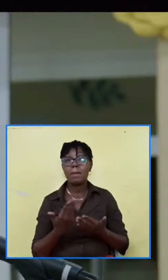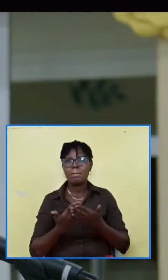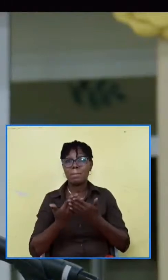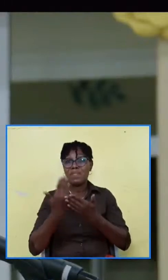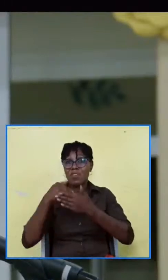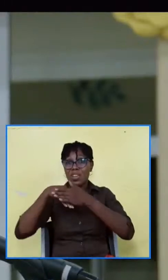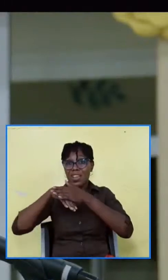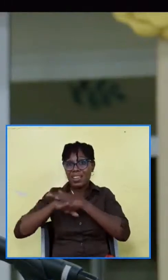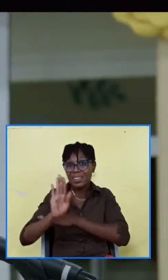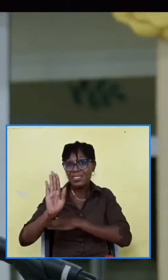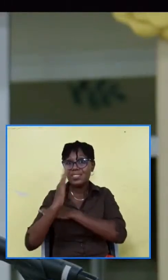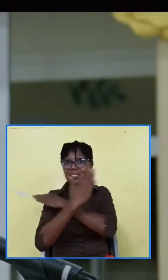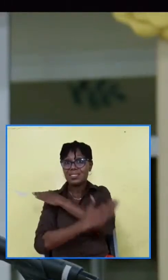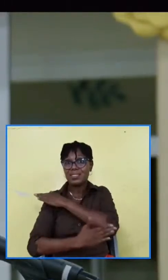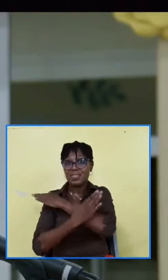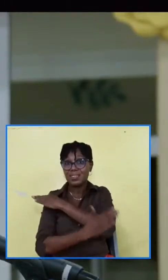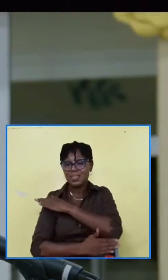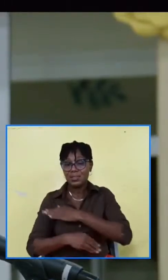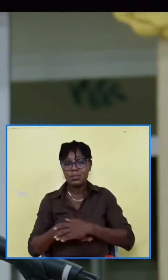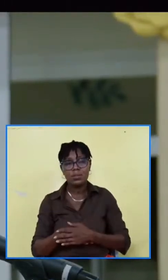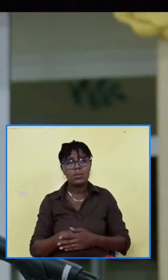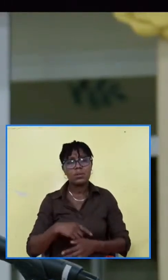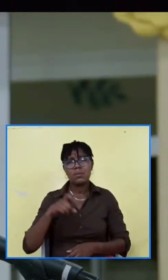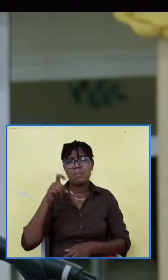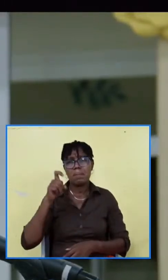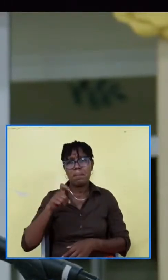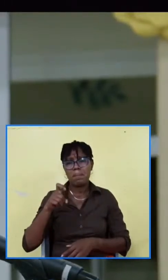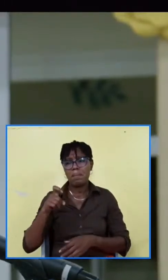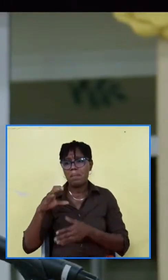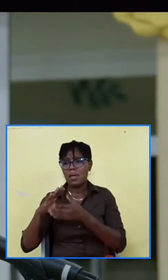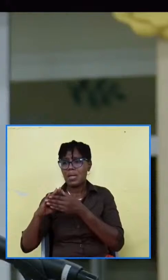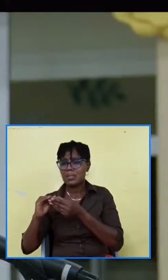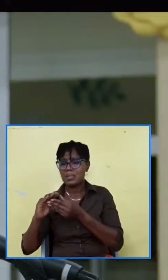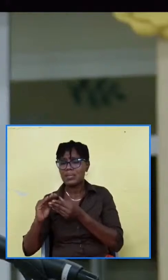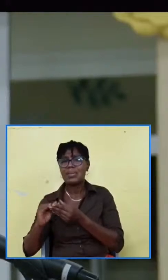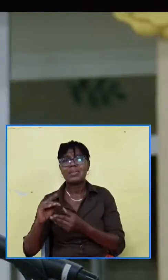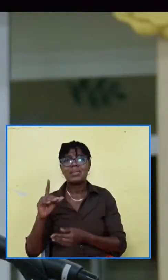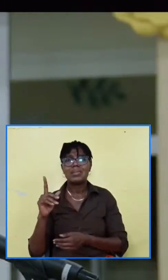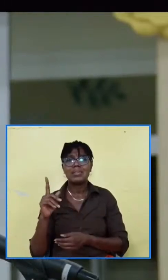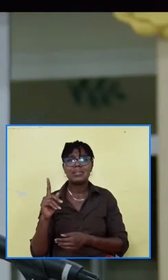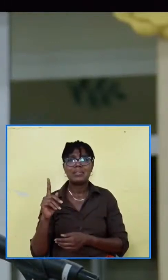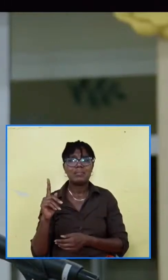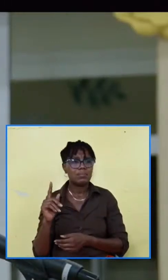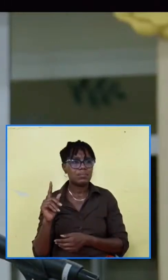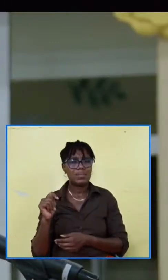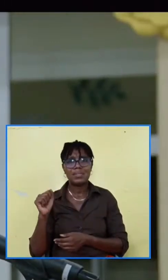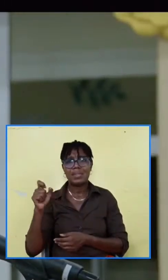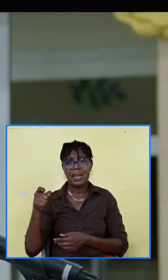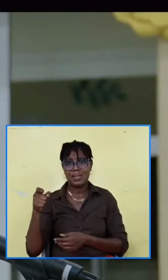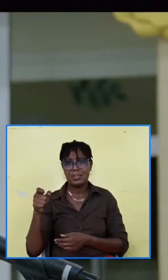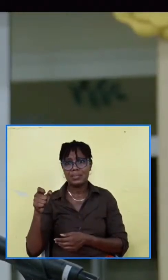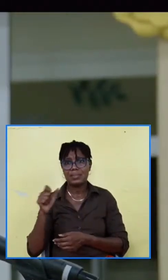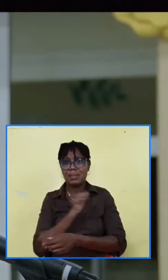country, you may have your tax ID already. That's quite interesting. That's very efficient from the tax authority, but quite funny actually.